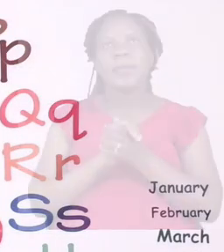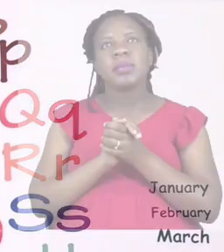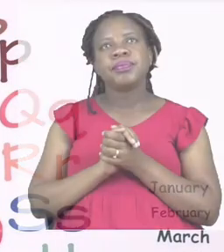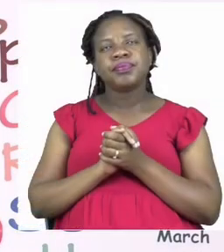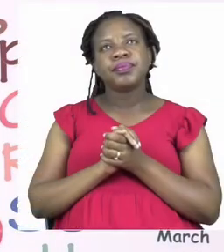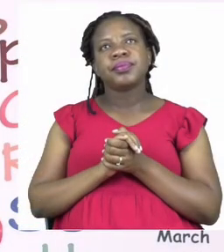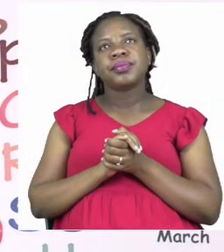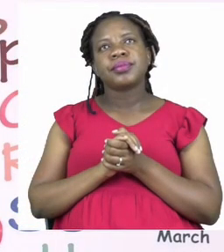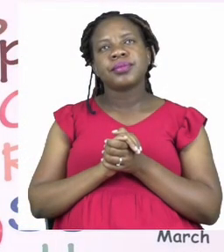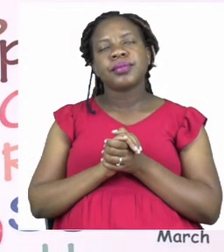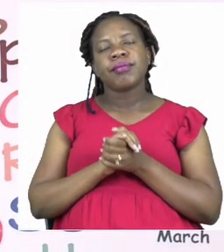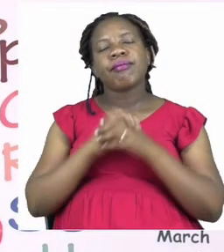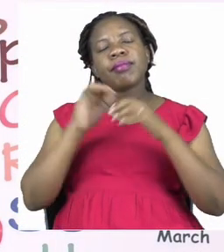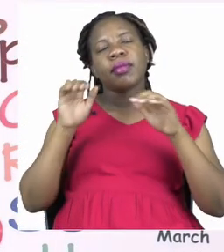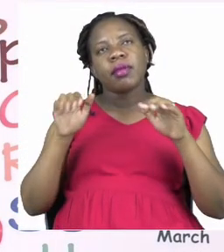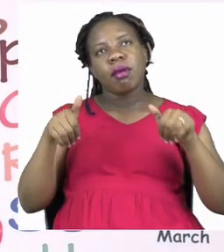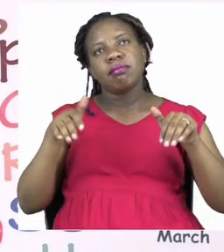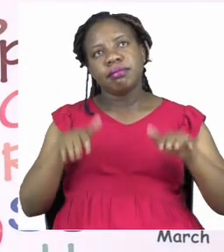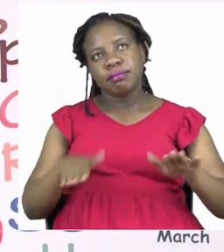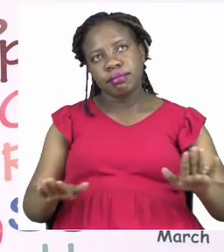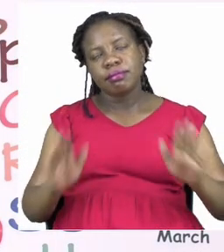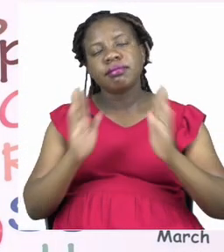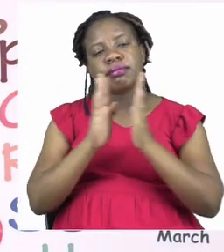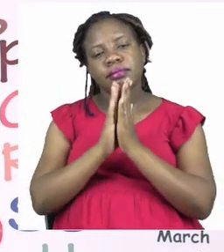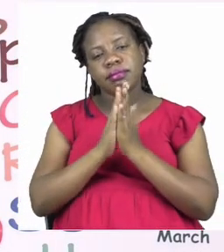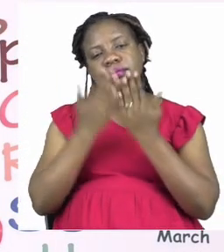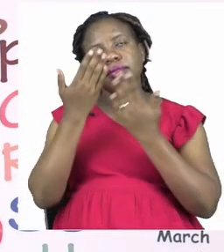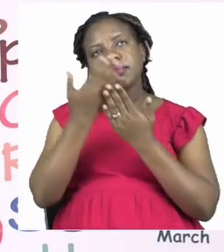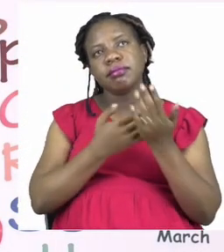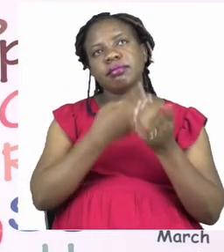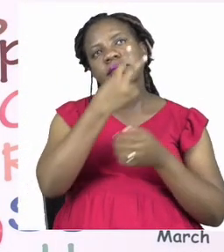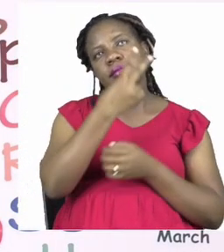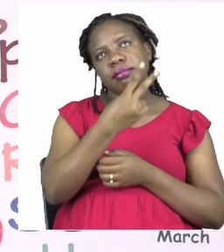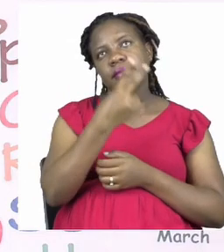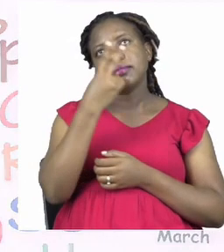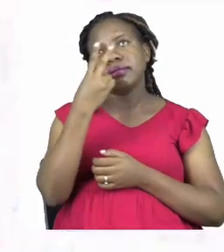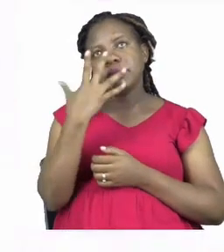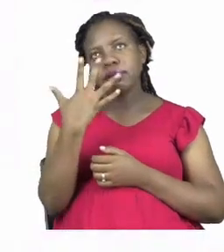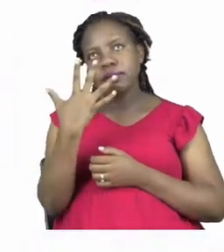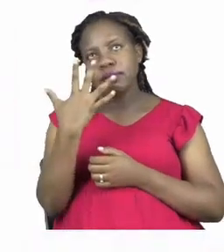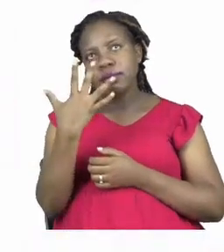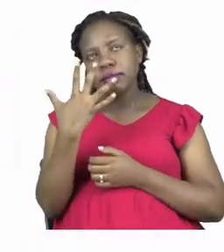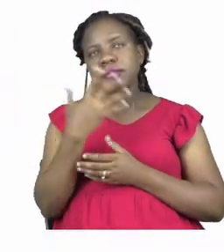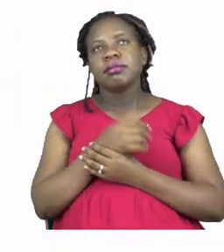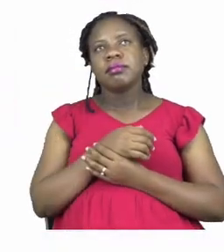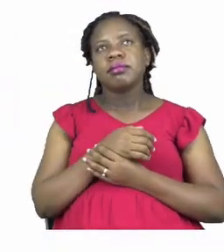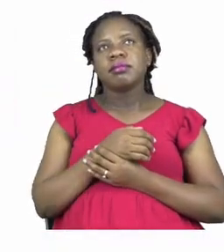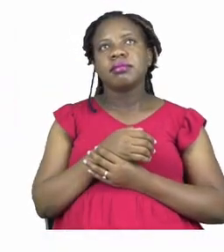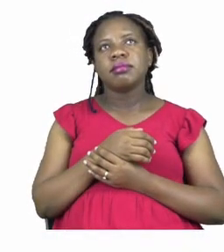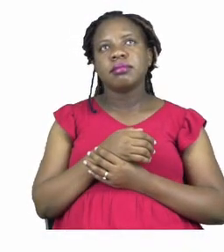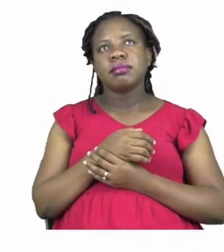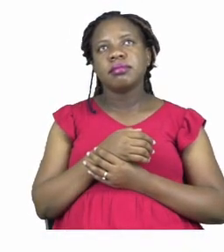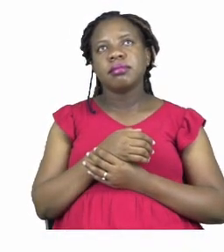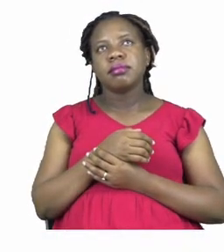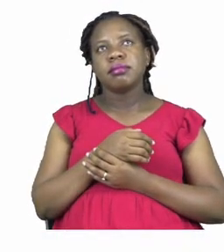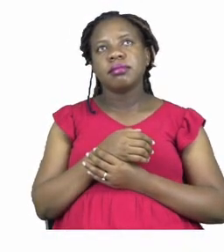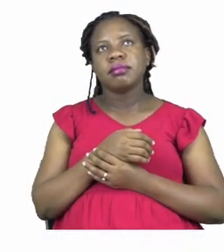Now, boys and girls, let us go to page 25. On page 25, we are going to be